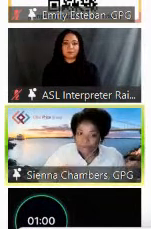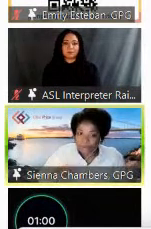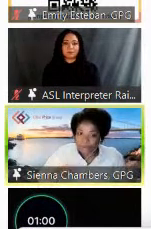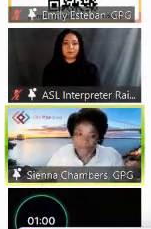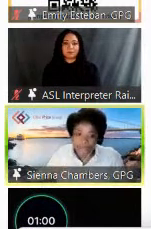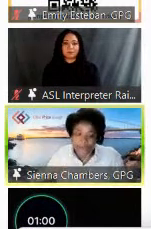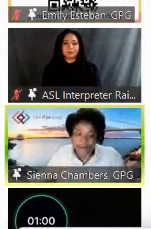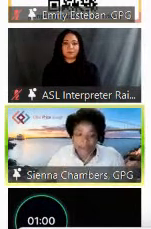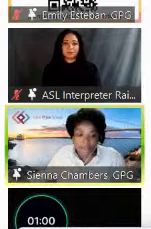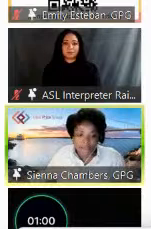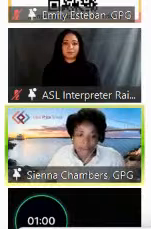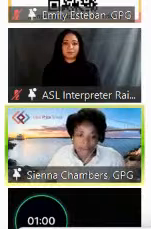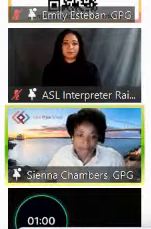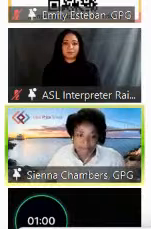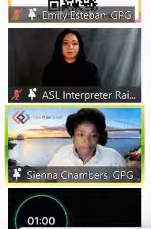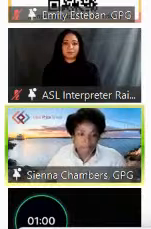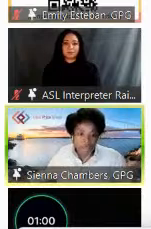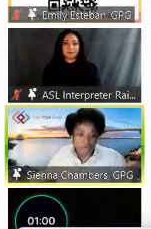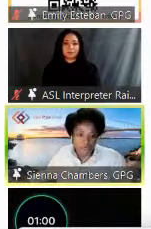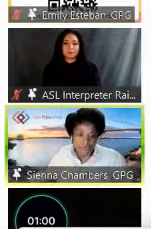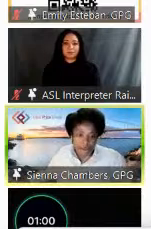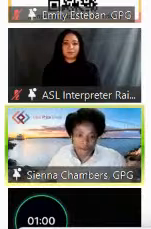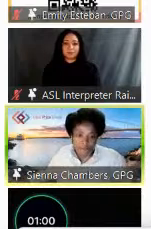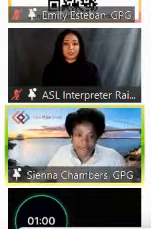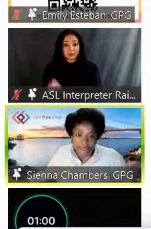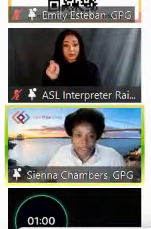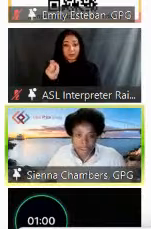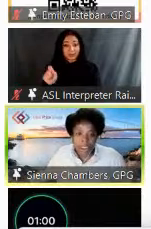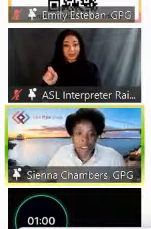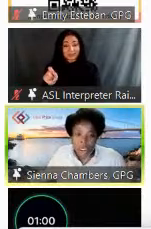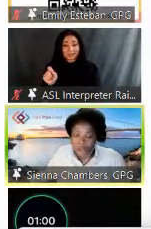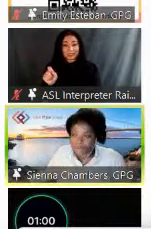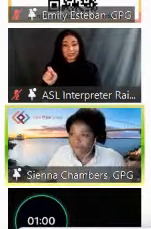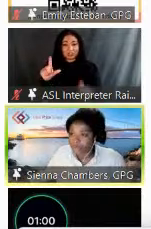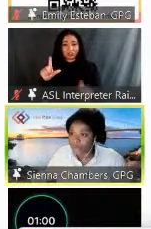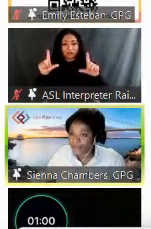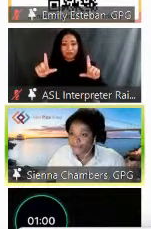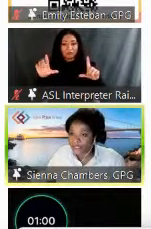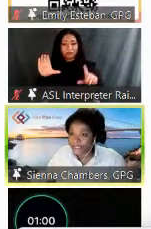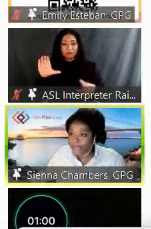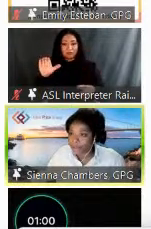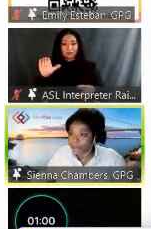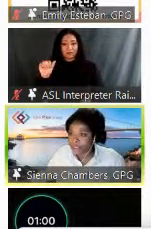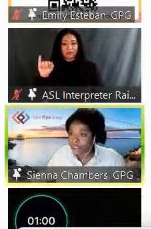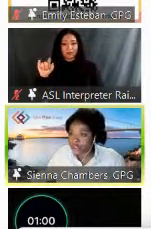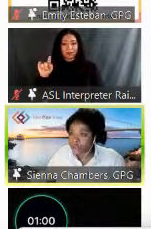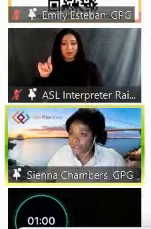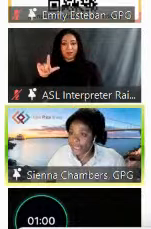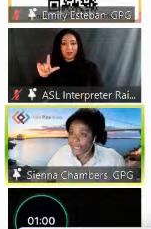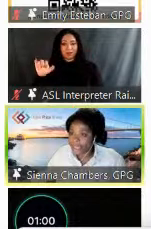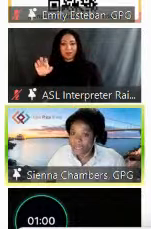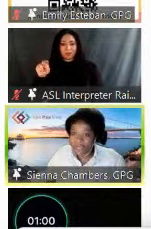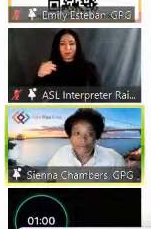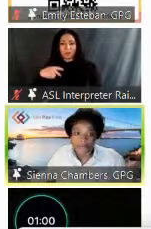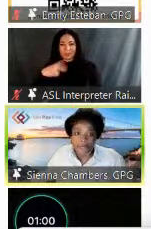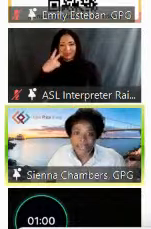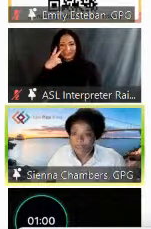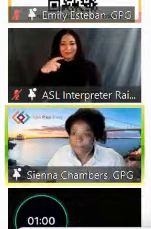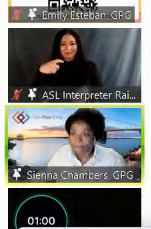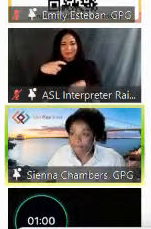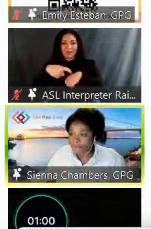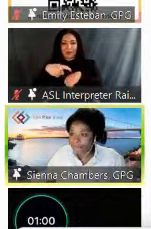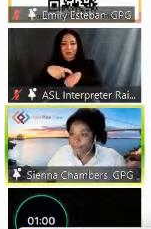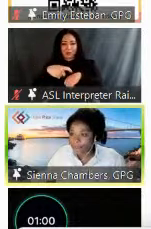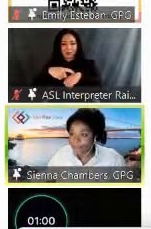So if we take a look at the pin screen of Caitlin, we have our timer. So again, if there are